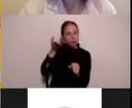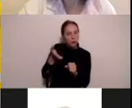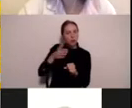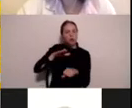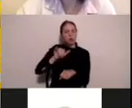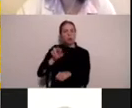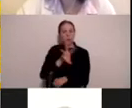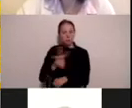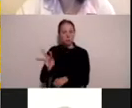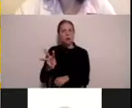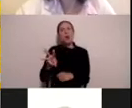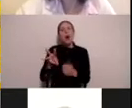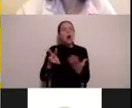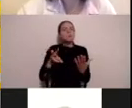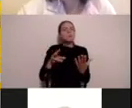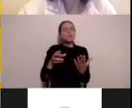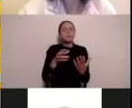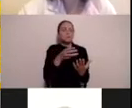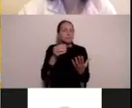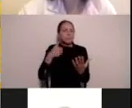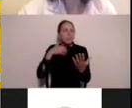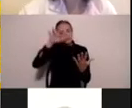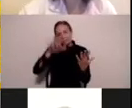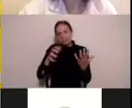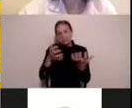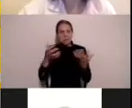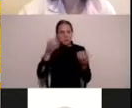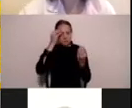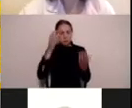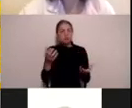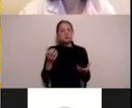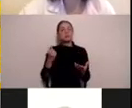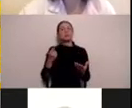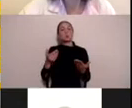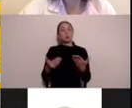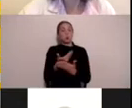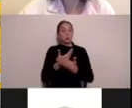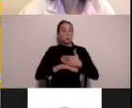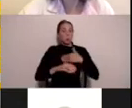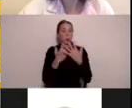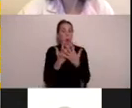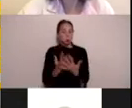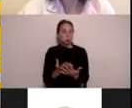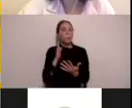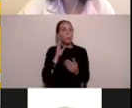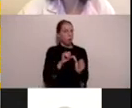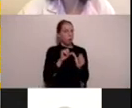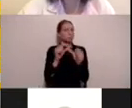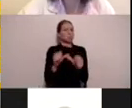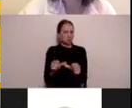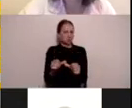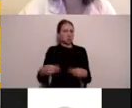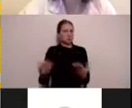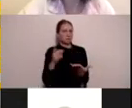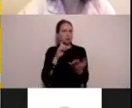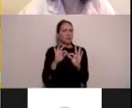other information. Newborn screening has and will remain available to families throughout the COVID-19 pandemic. So